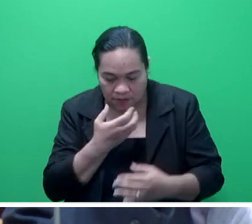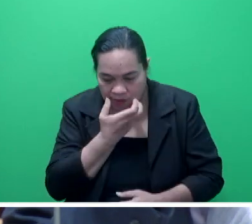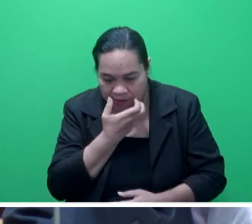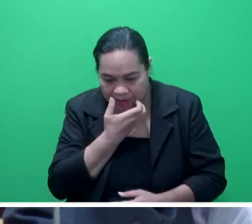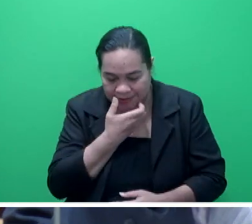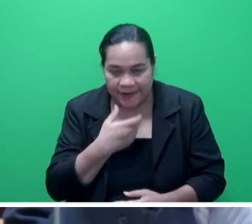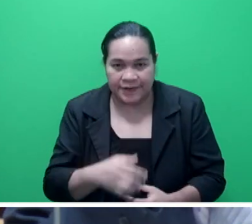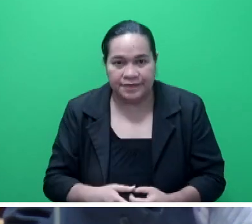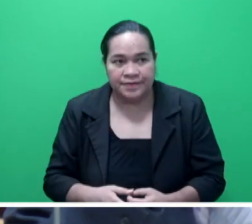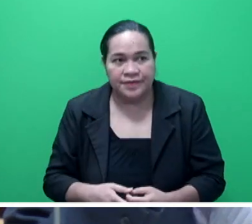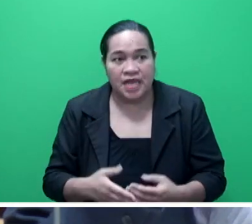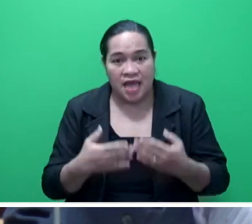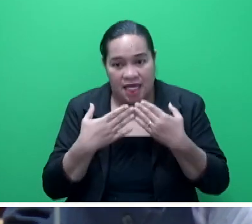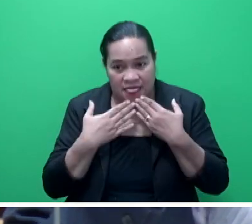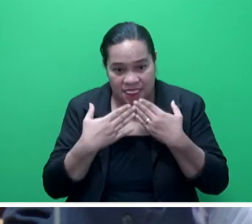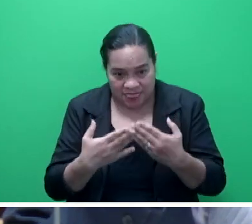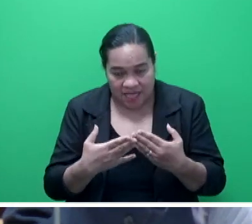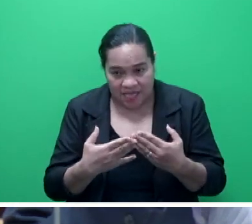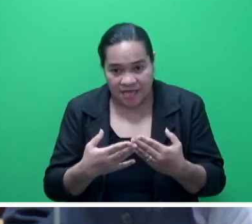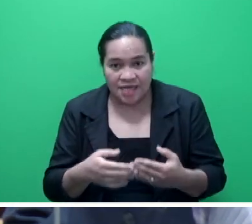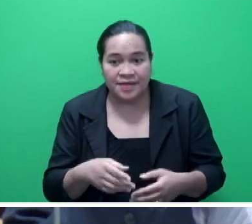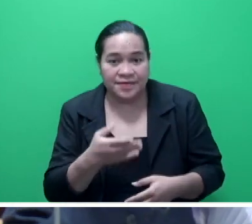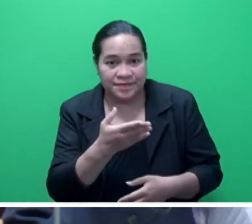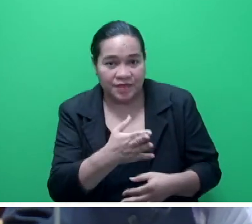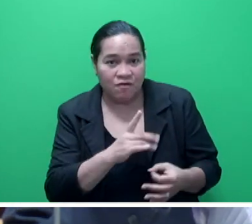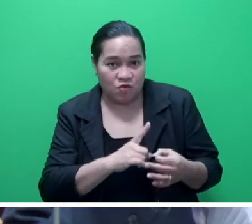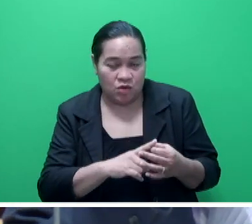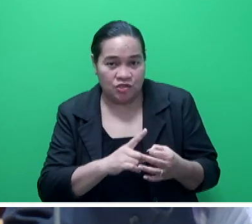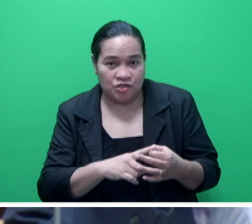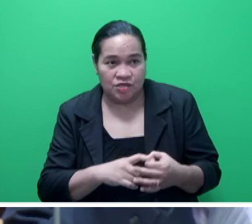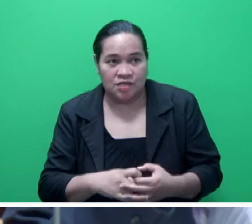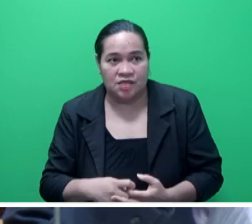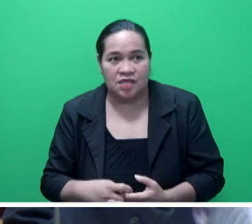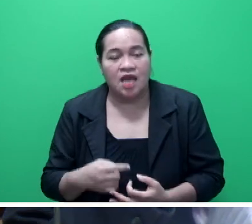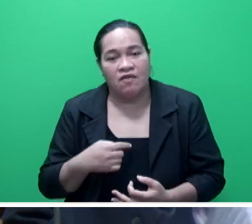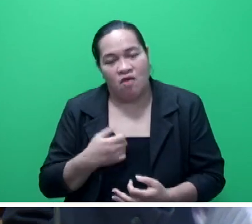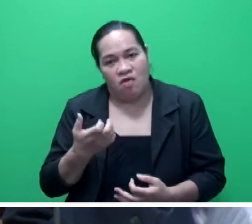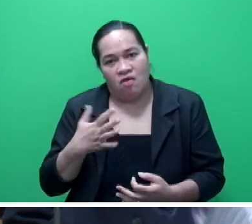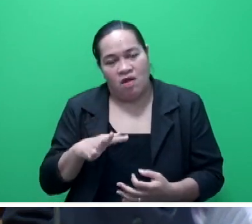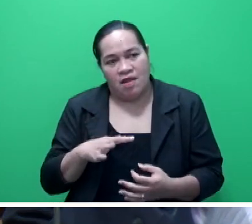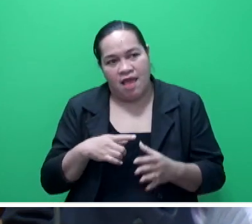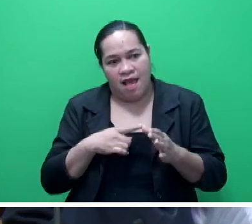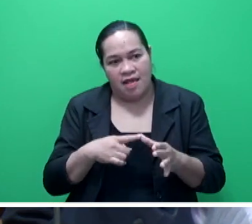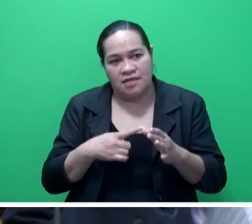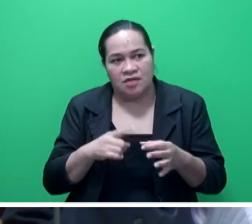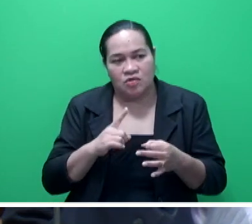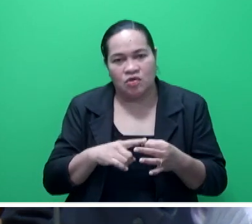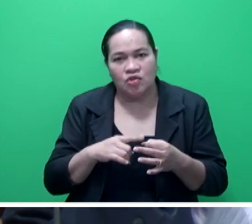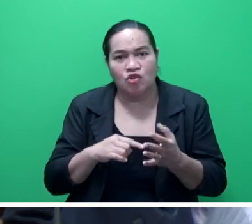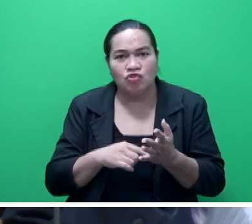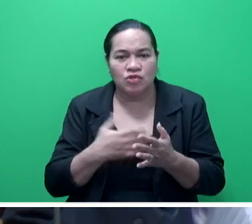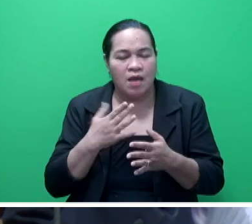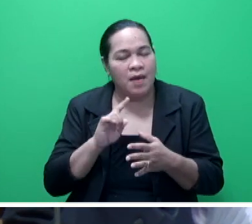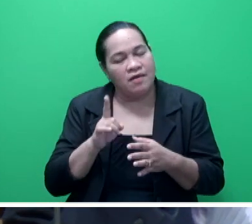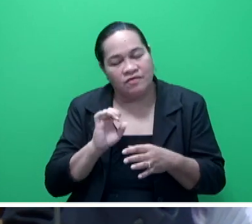Honourable Speaker, so I thank the Honourable Tuisawa for the question. I think I had answered a similar question on Tuesday, but